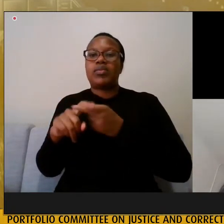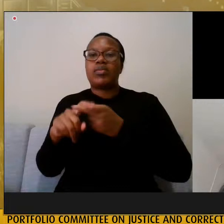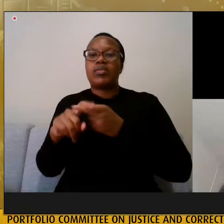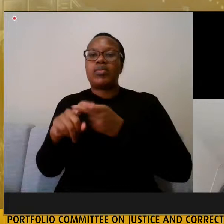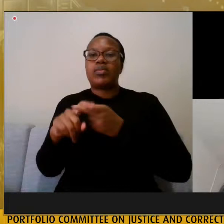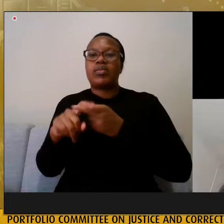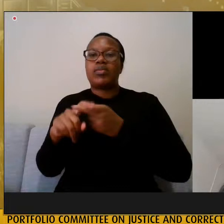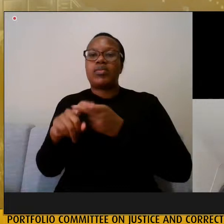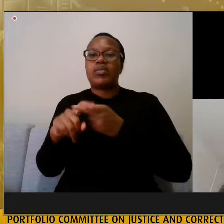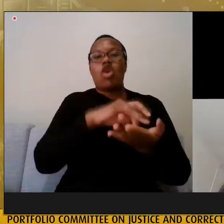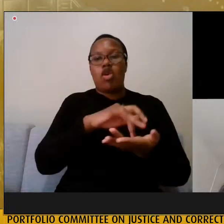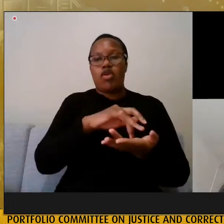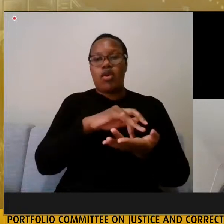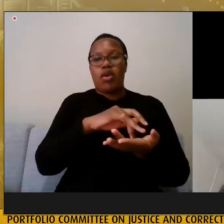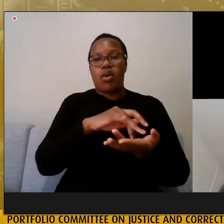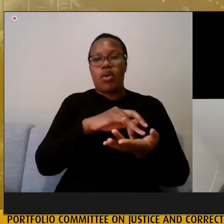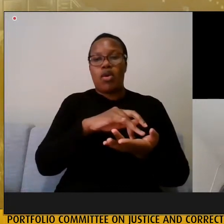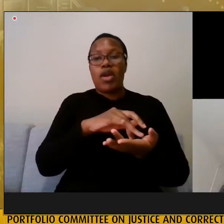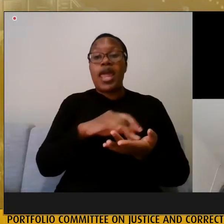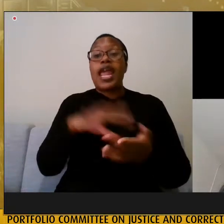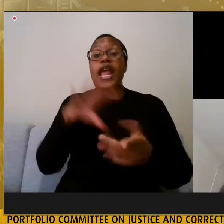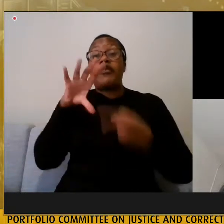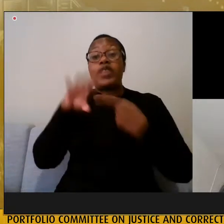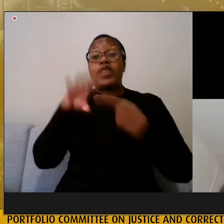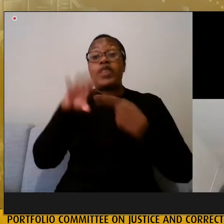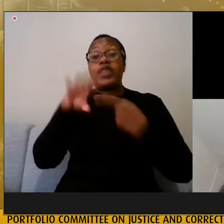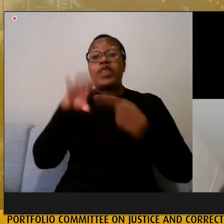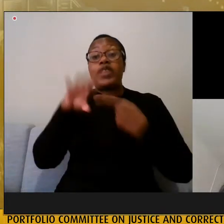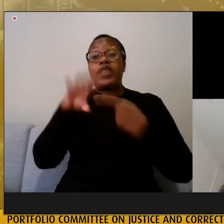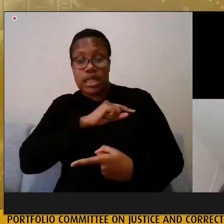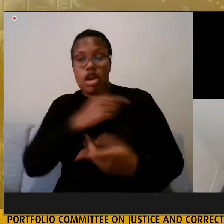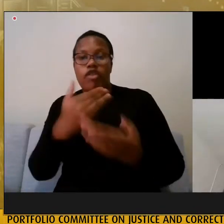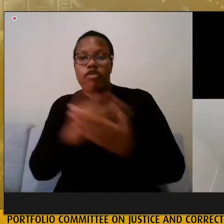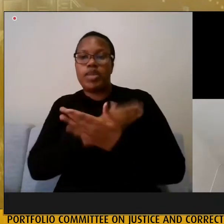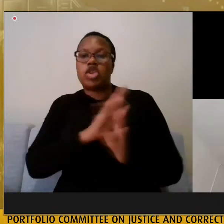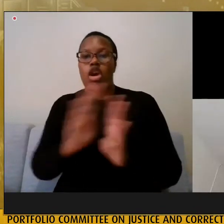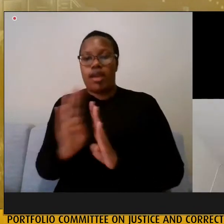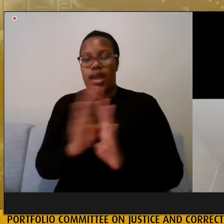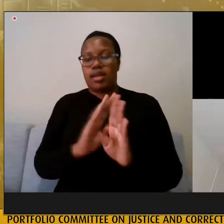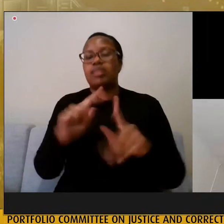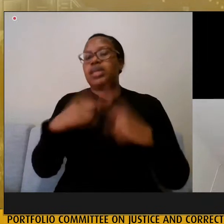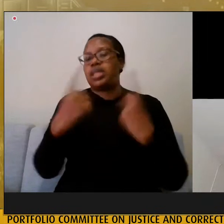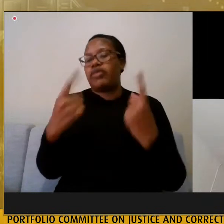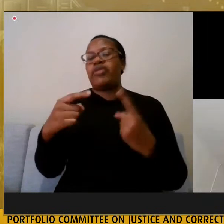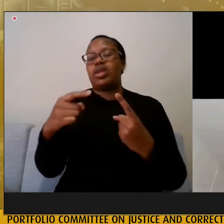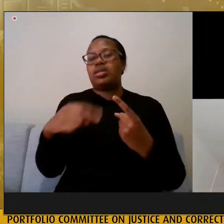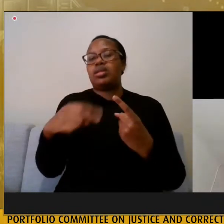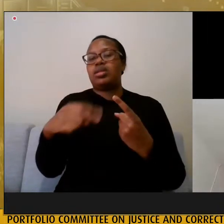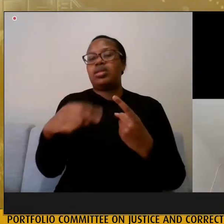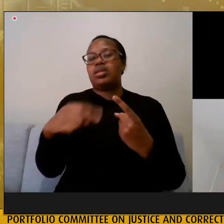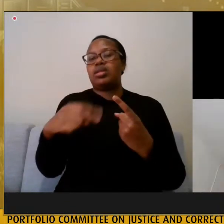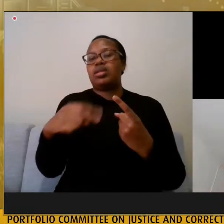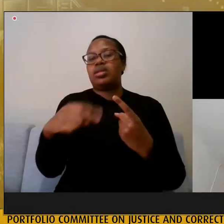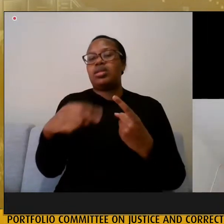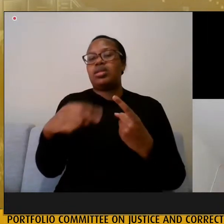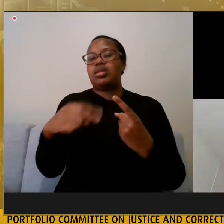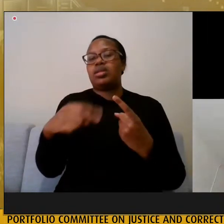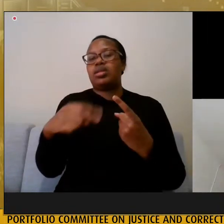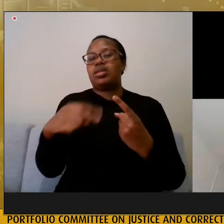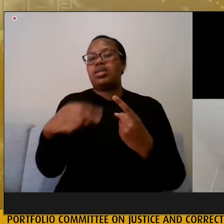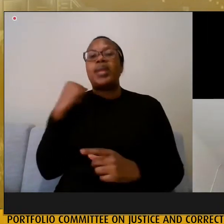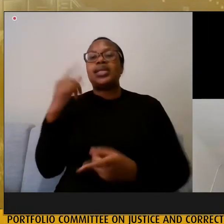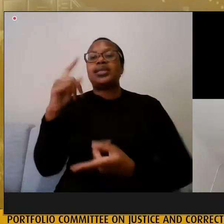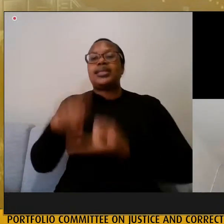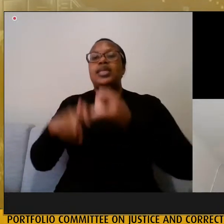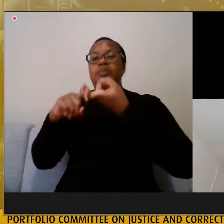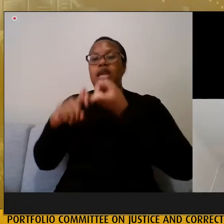the commission is found guilty already of misconduct, and the minister suspended him from